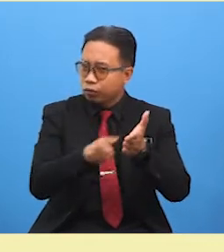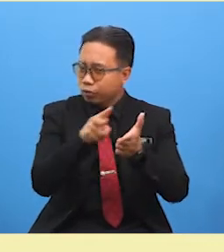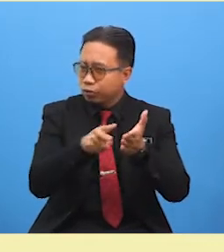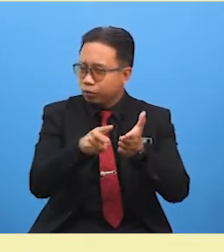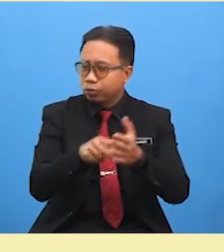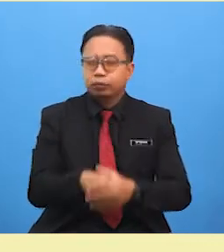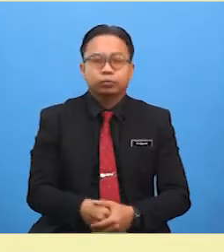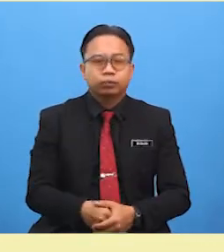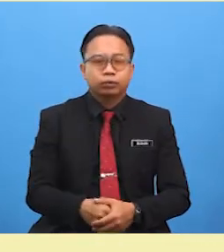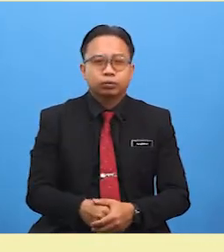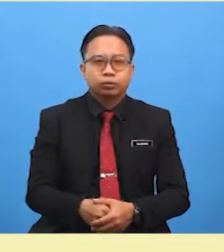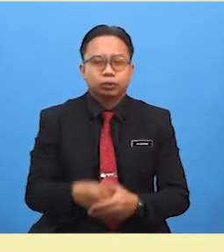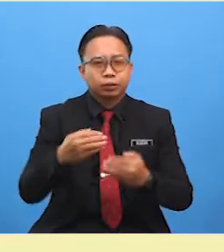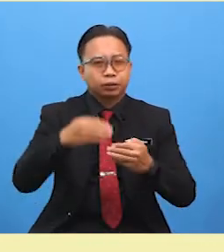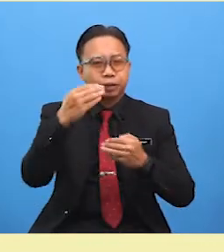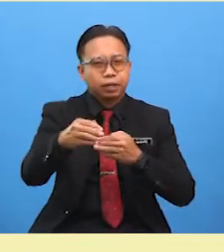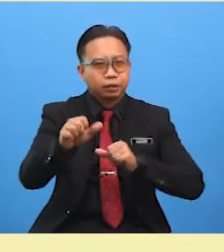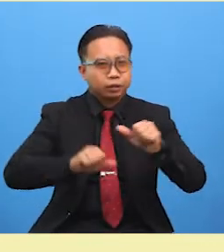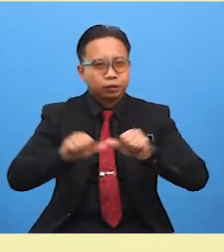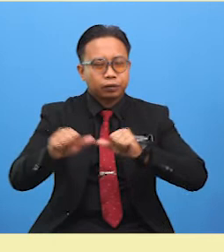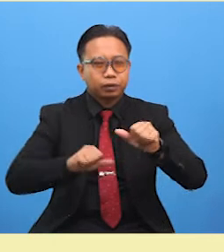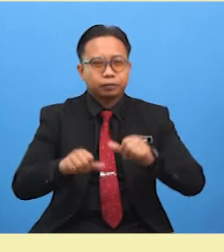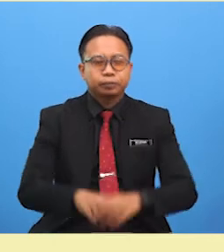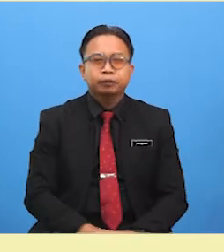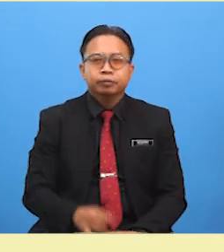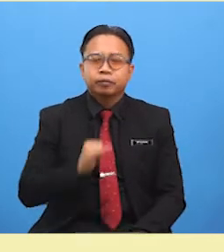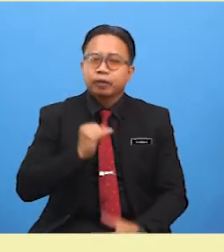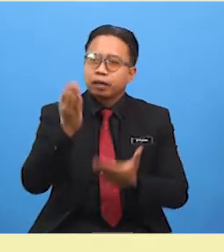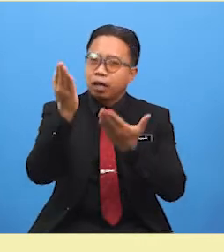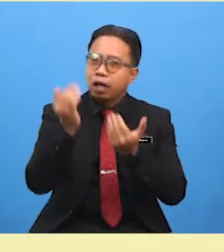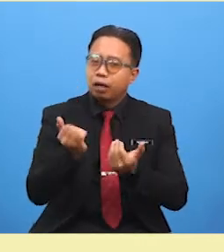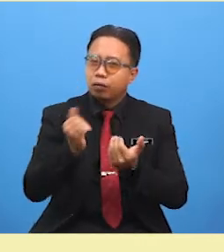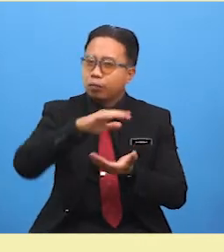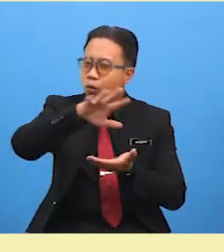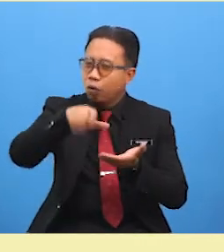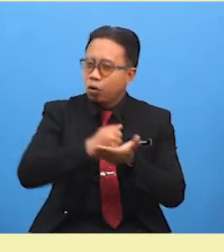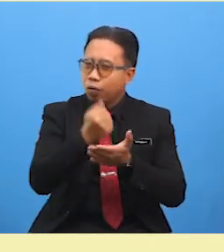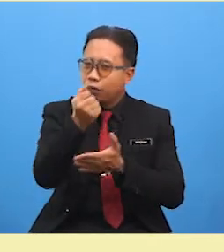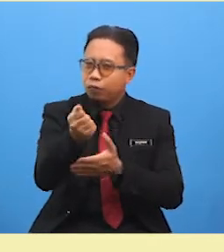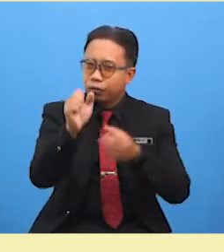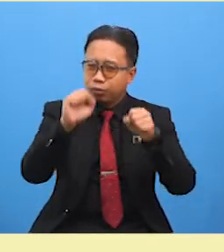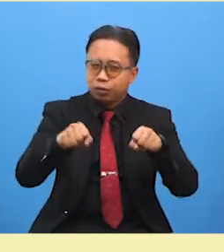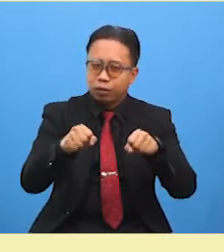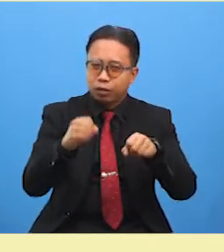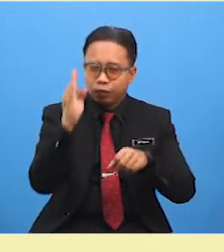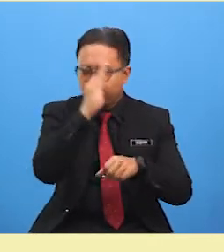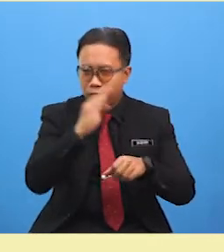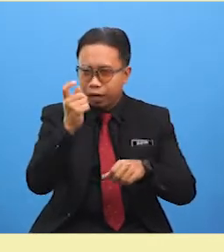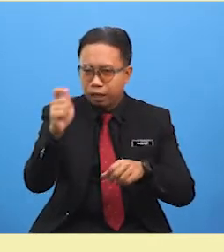will try to attempt the next activity. I hope that all of you could find the missing